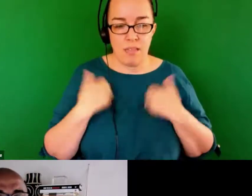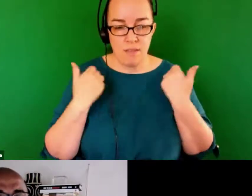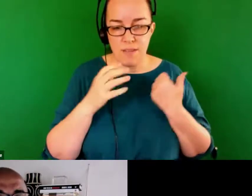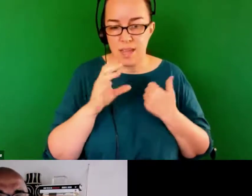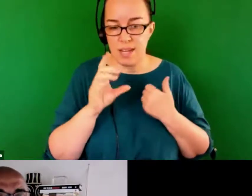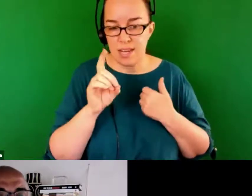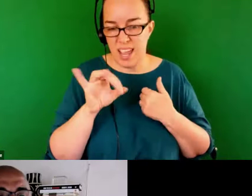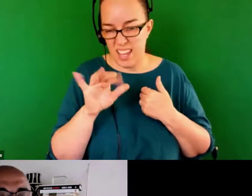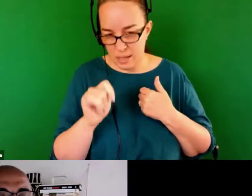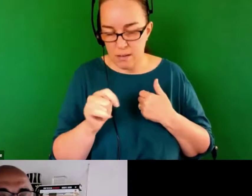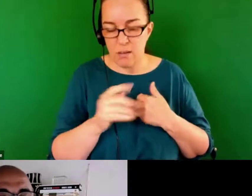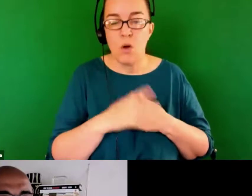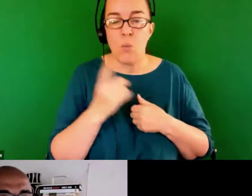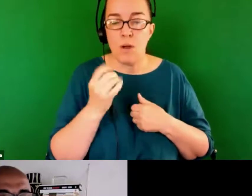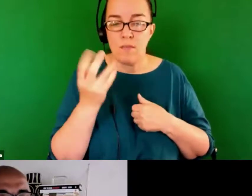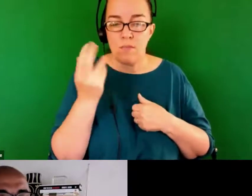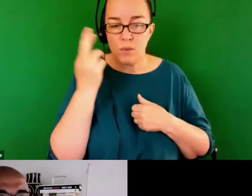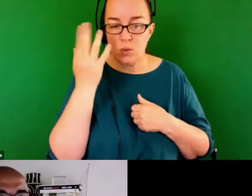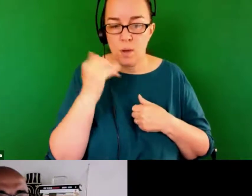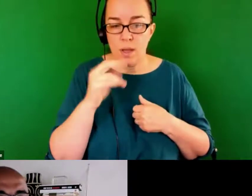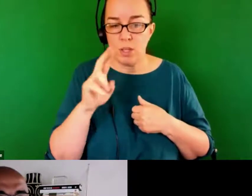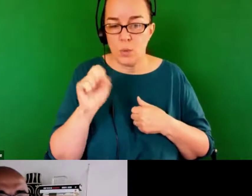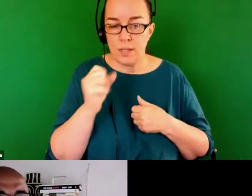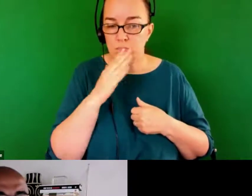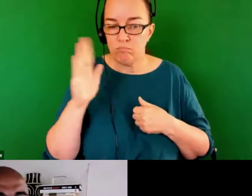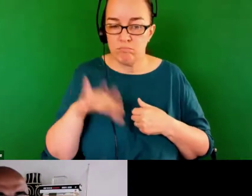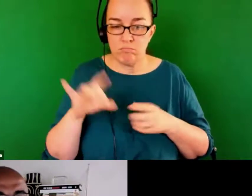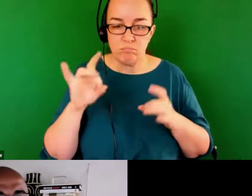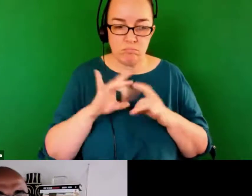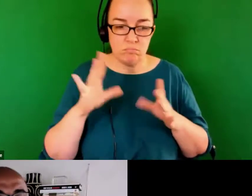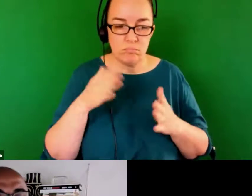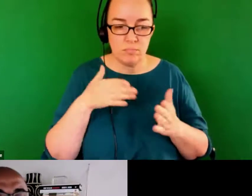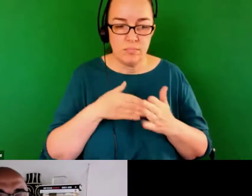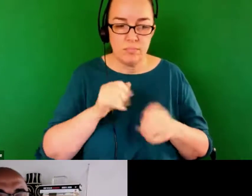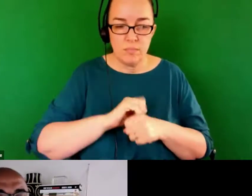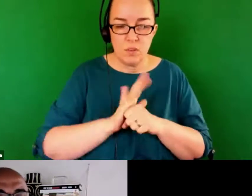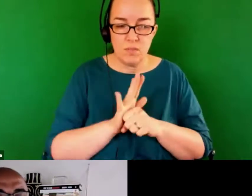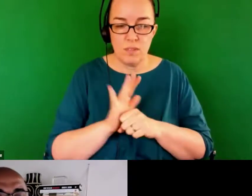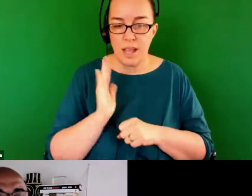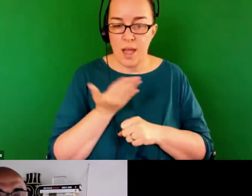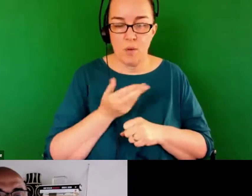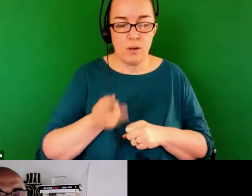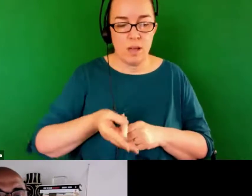One of the reasons the US has done so badly against COVID is our high